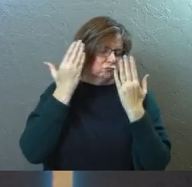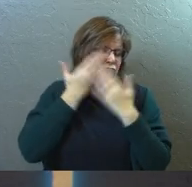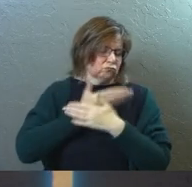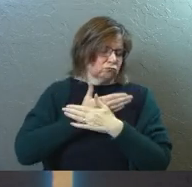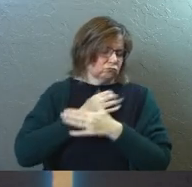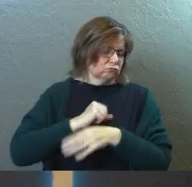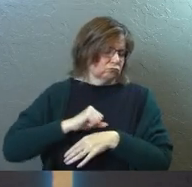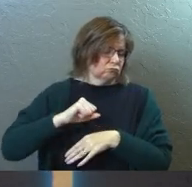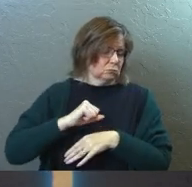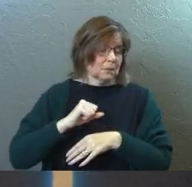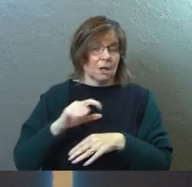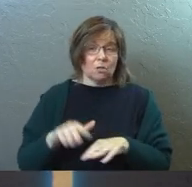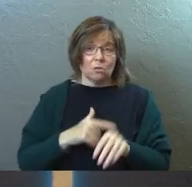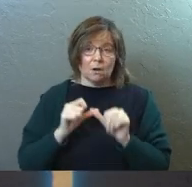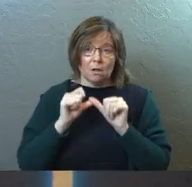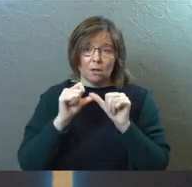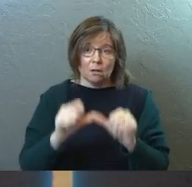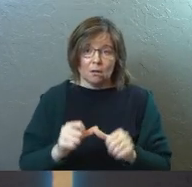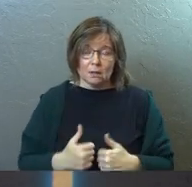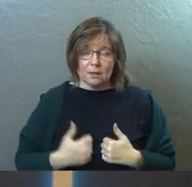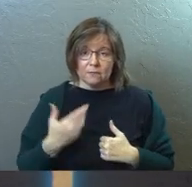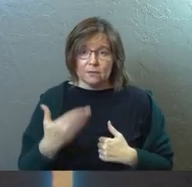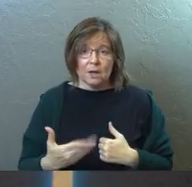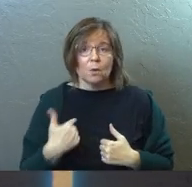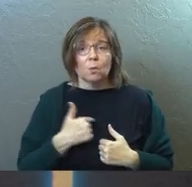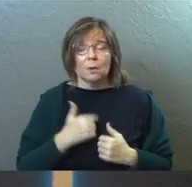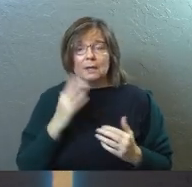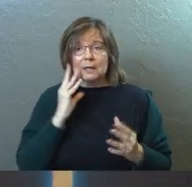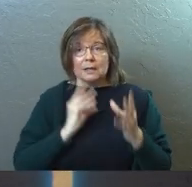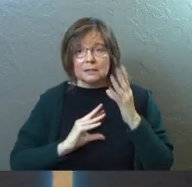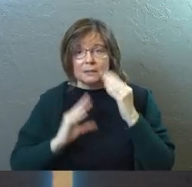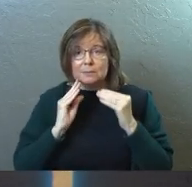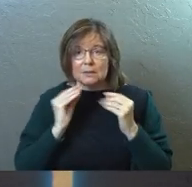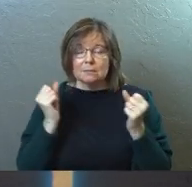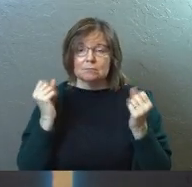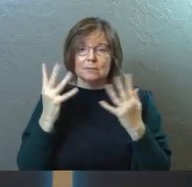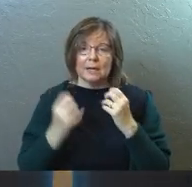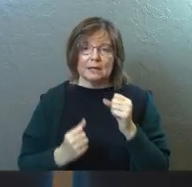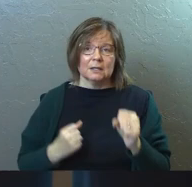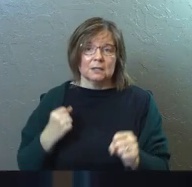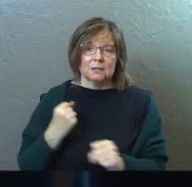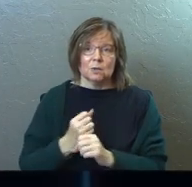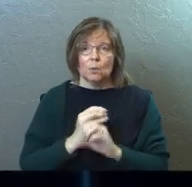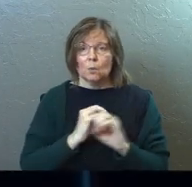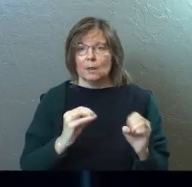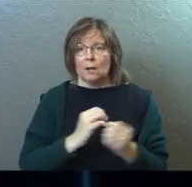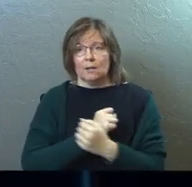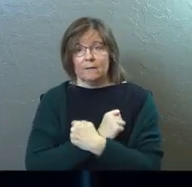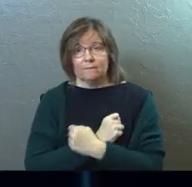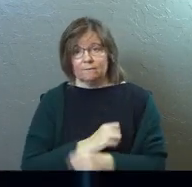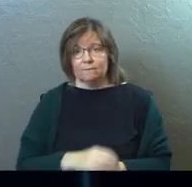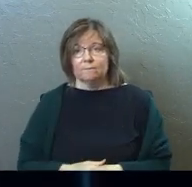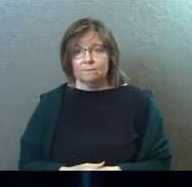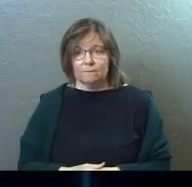too long. And the longer that we live there, we can experience years without love.